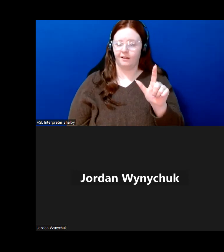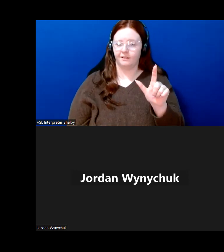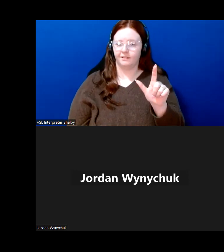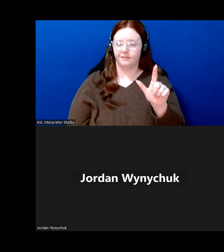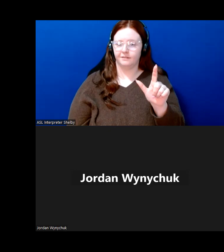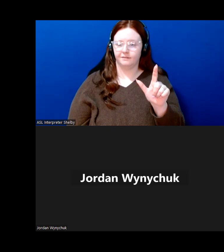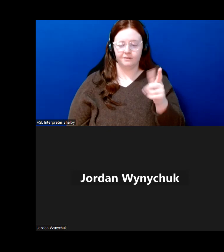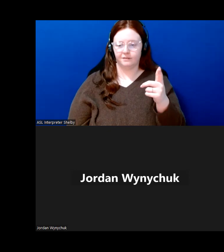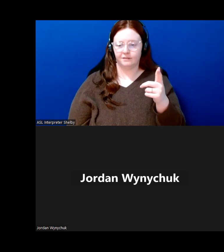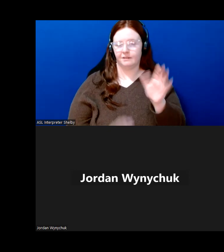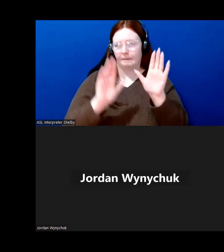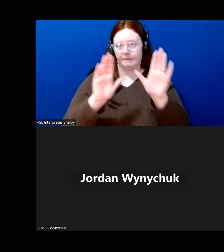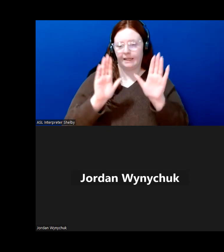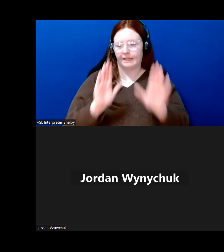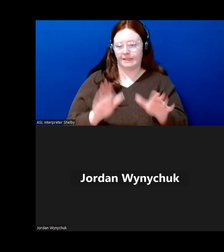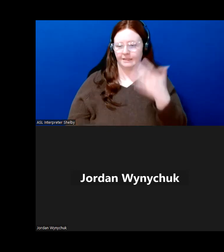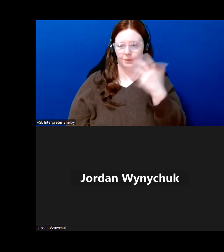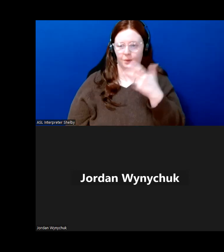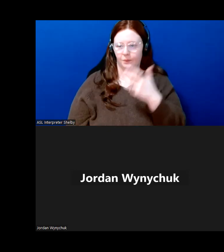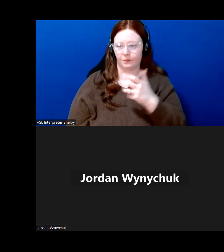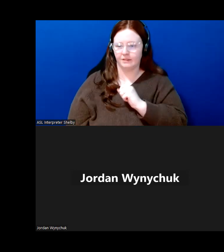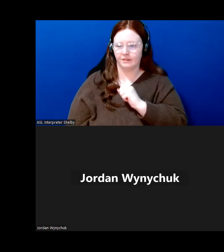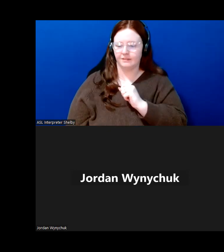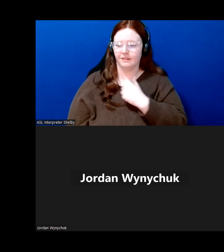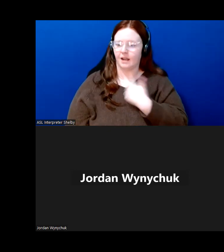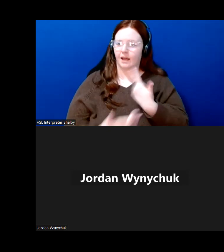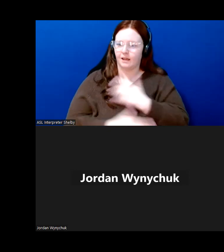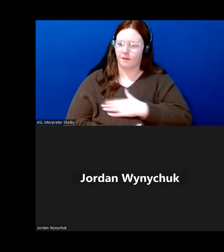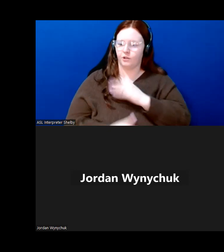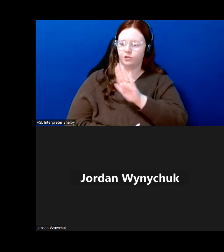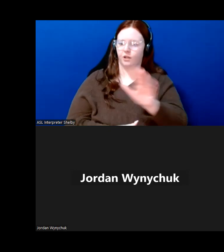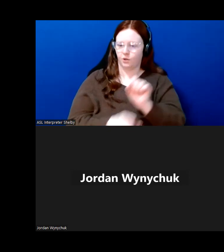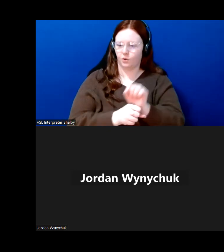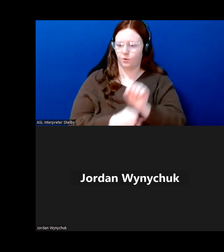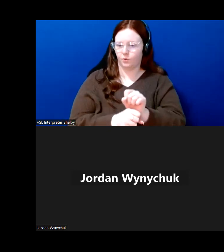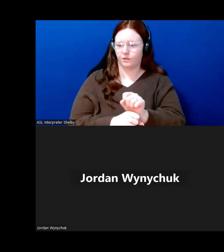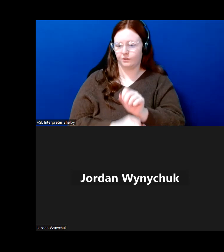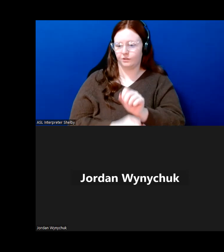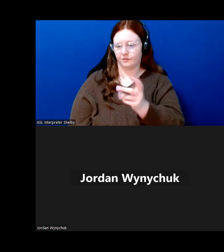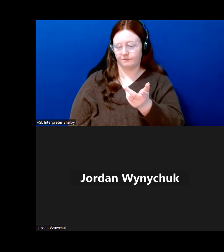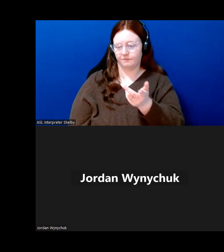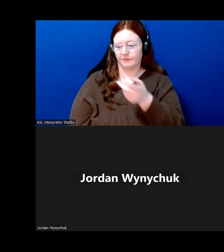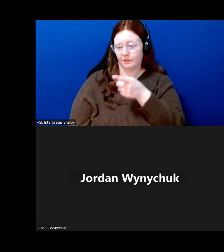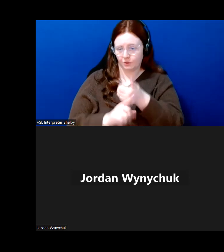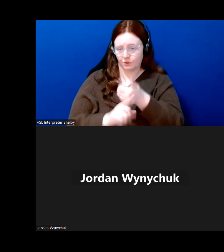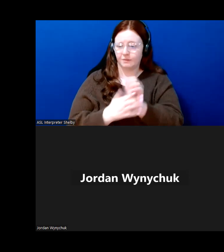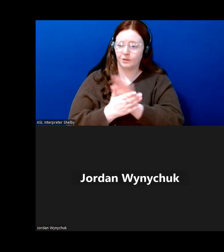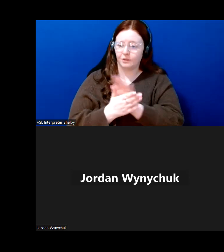so phenomenal, and I really appreciate the work that you do too, Catherine, and you've been so kind to us.